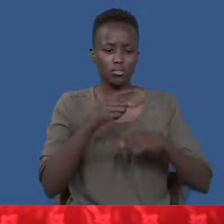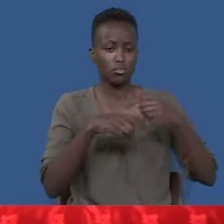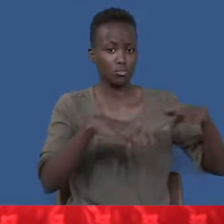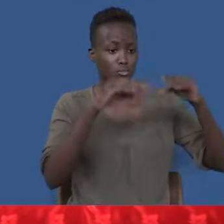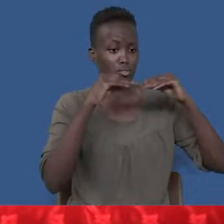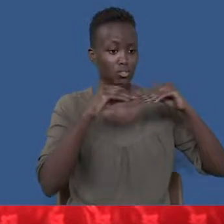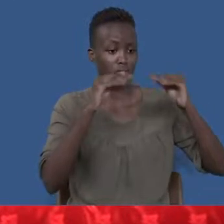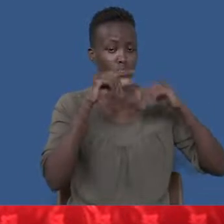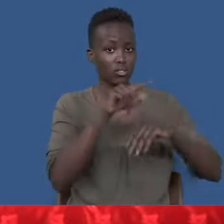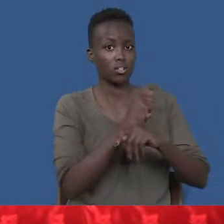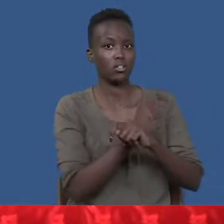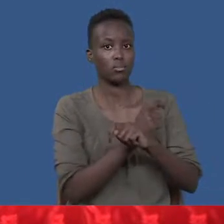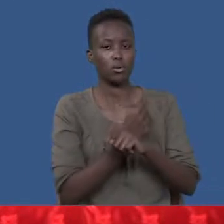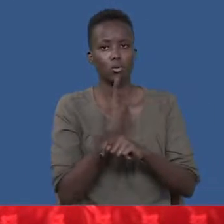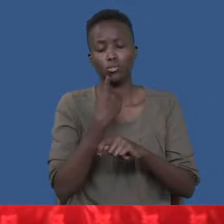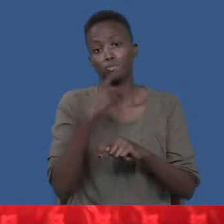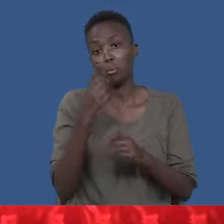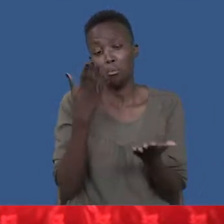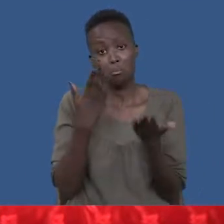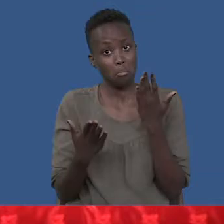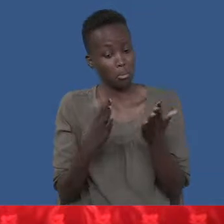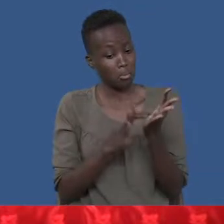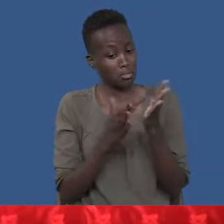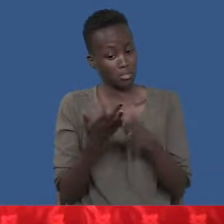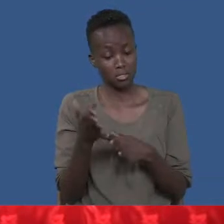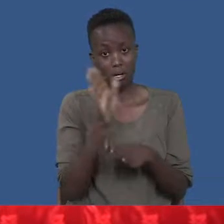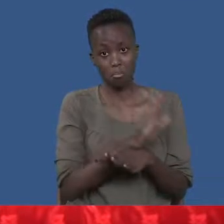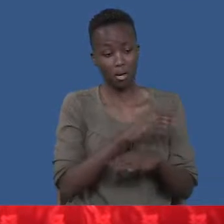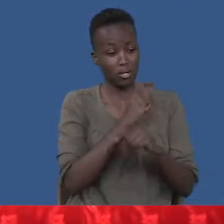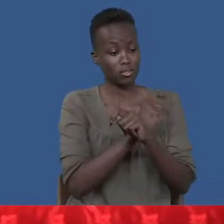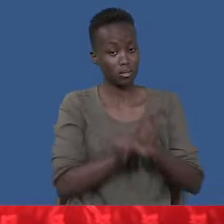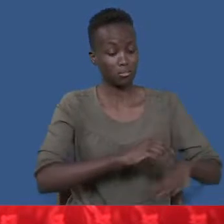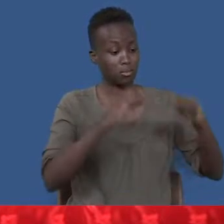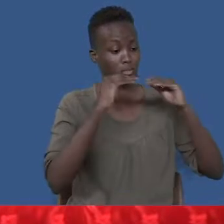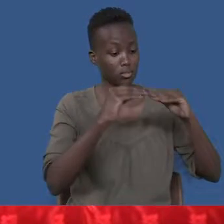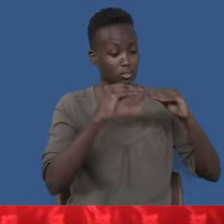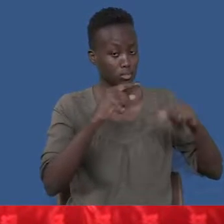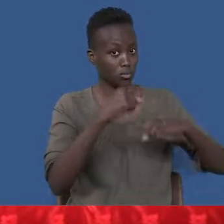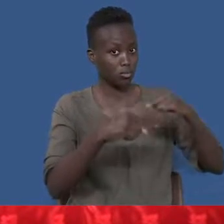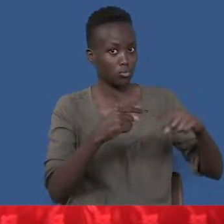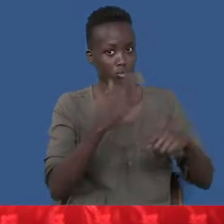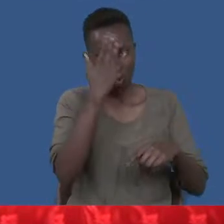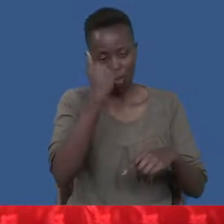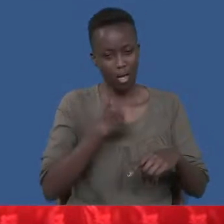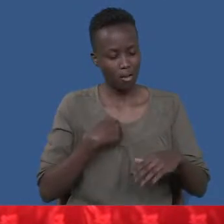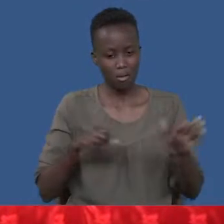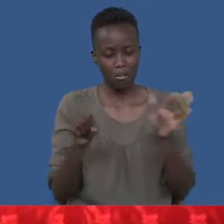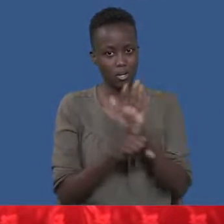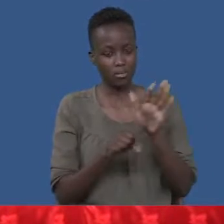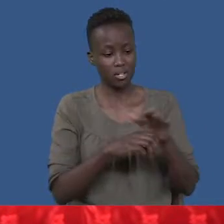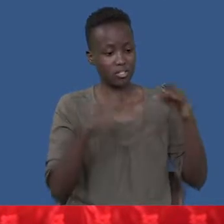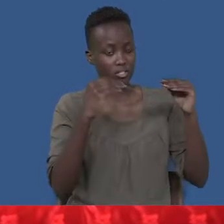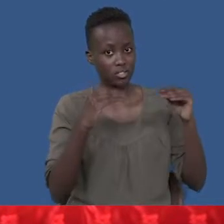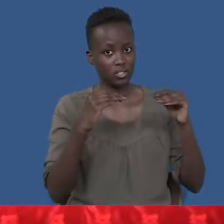likely that Jesus could have gone back and continued teaching in the temple, because there are series of teachings